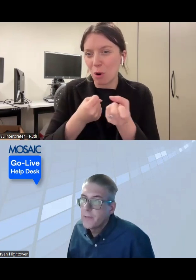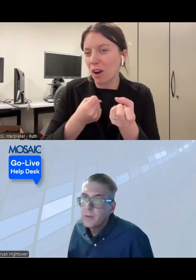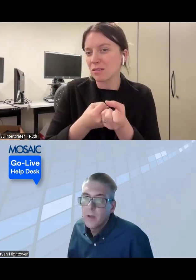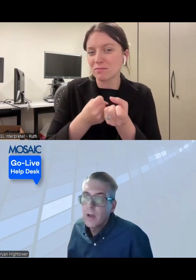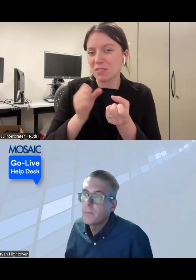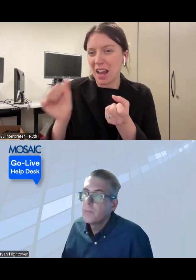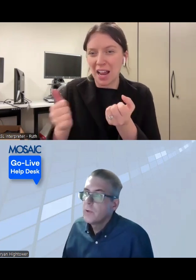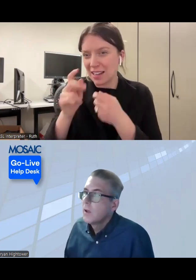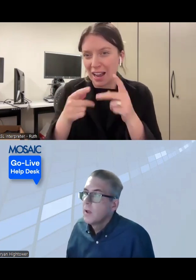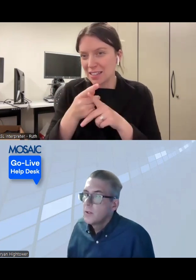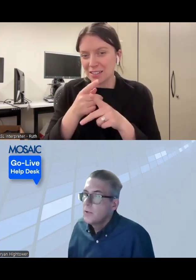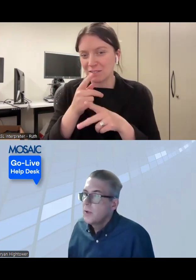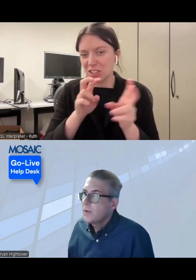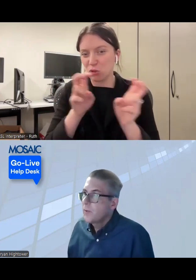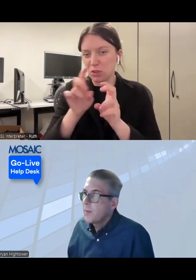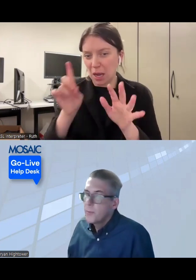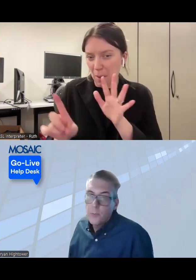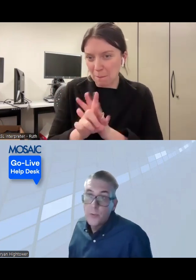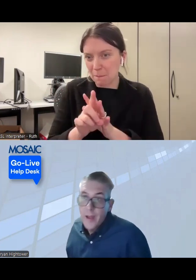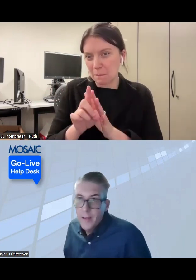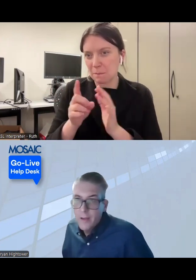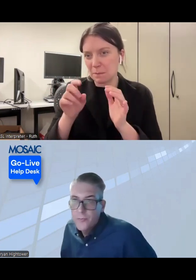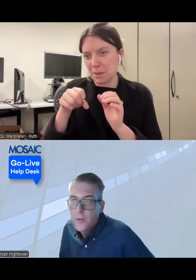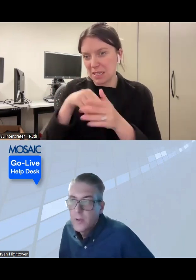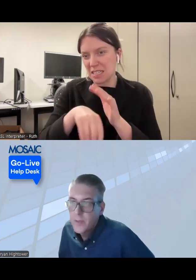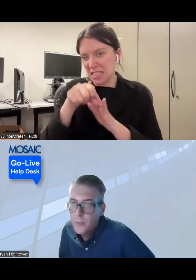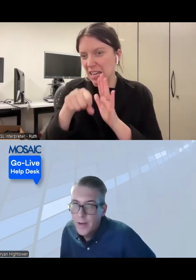Commonwealth is having. You guys probably